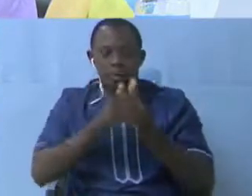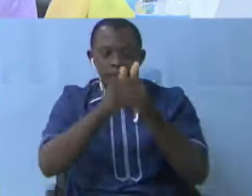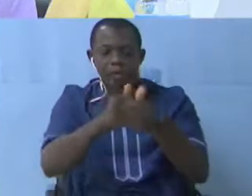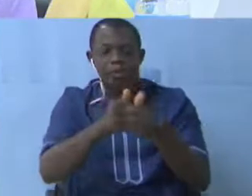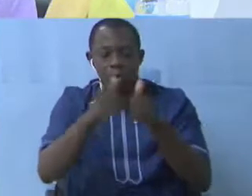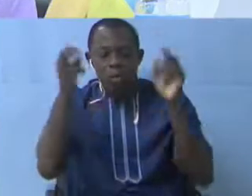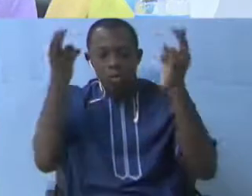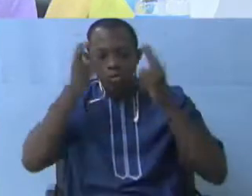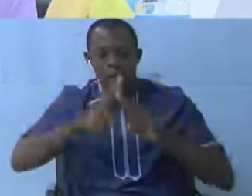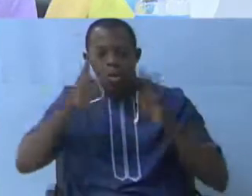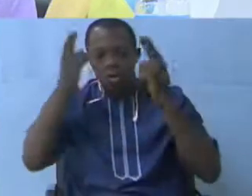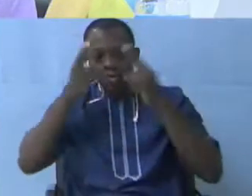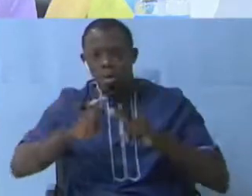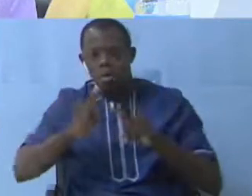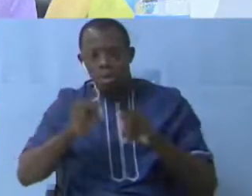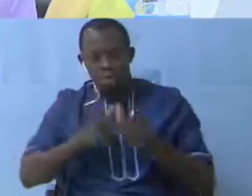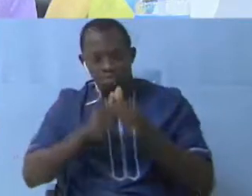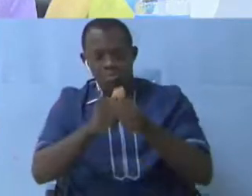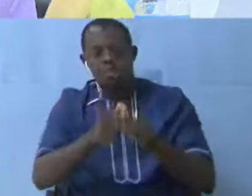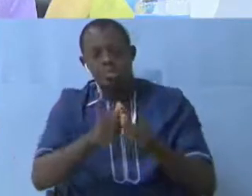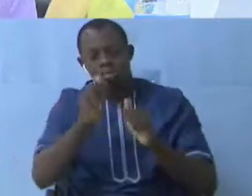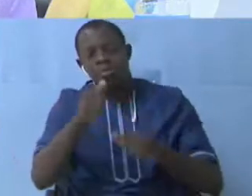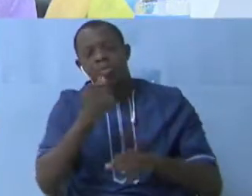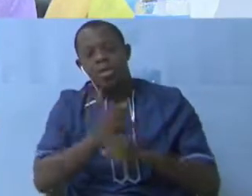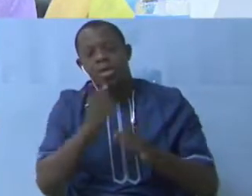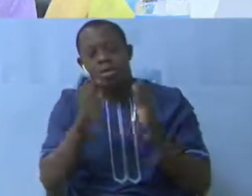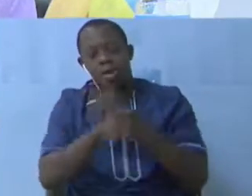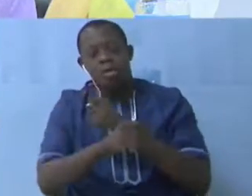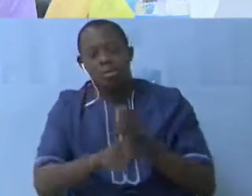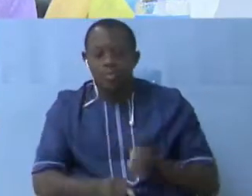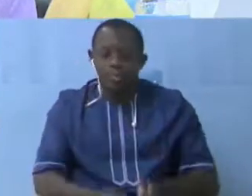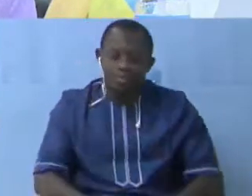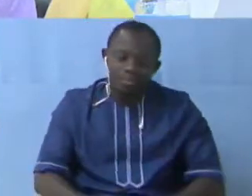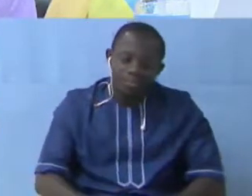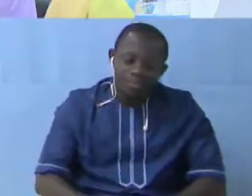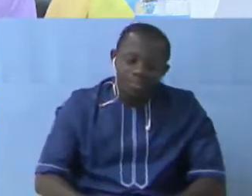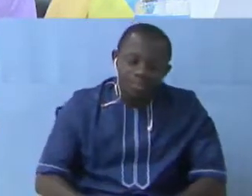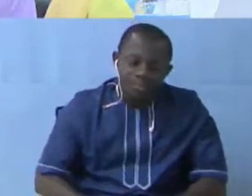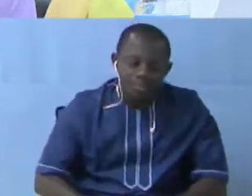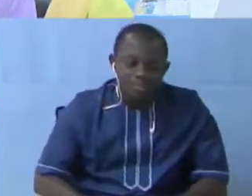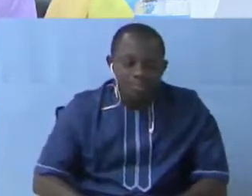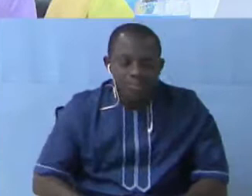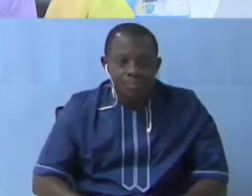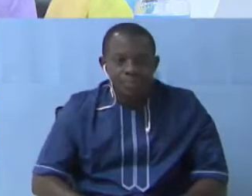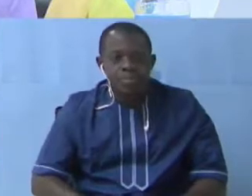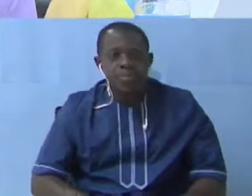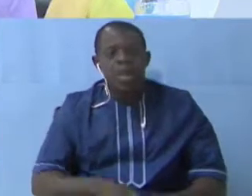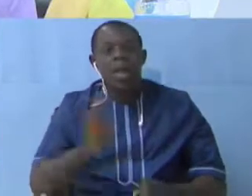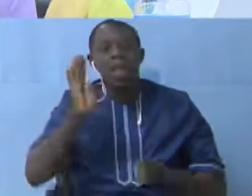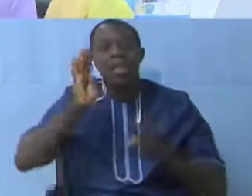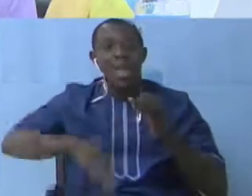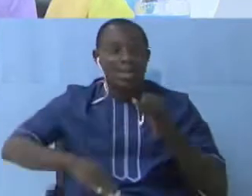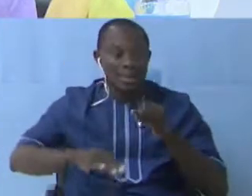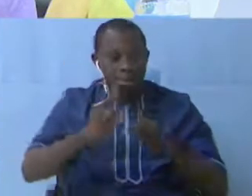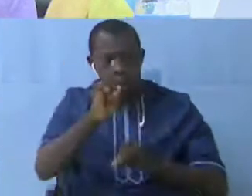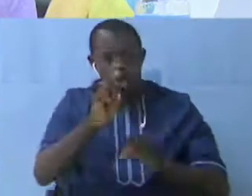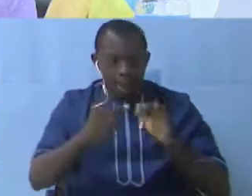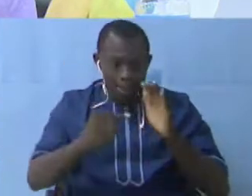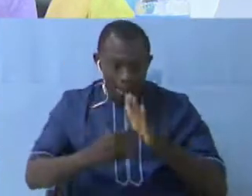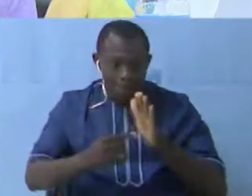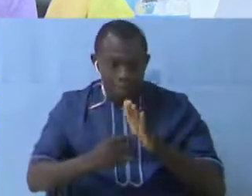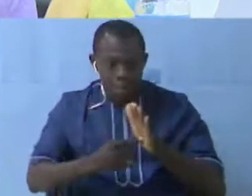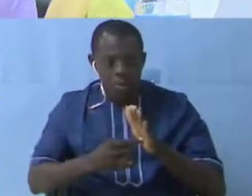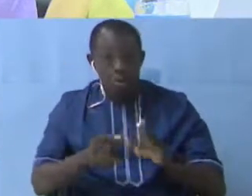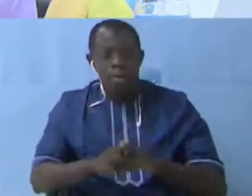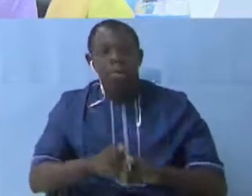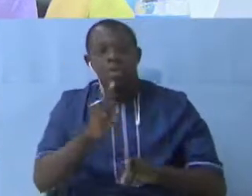bu defee nag ñu am loi yoo xam ne nag dana indi wecceeku yoo xam ne dana yéwén. Lastly, but importantly, that's why I put it